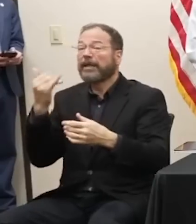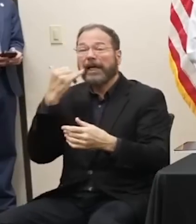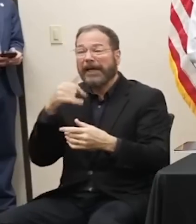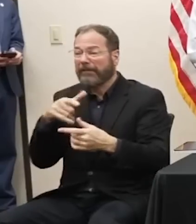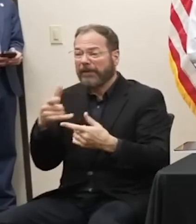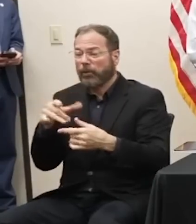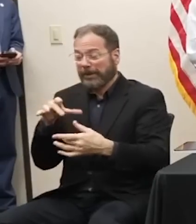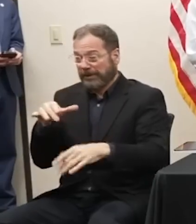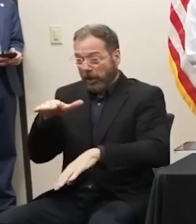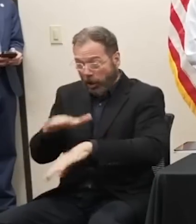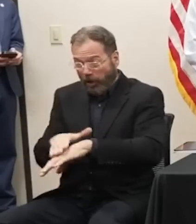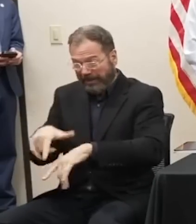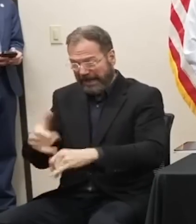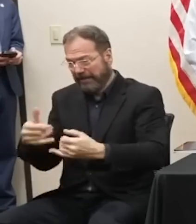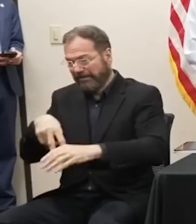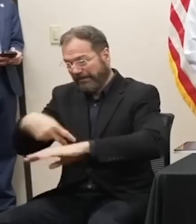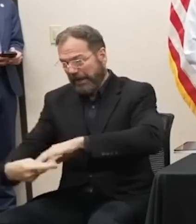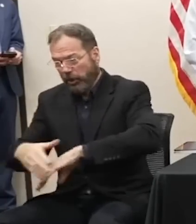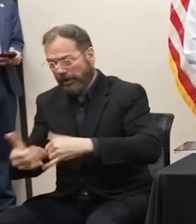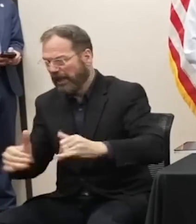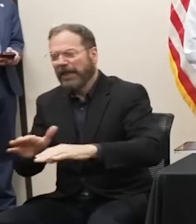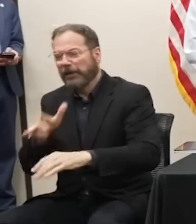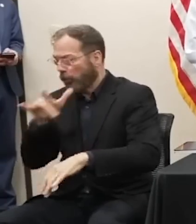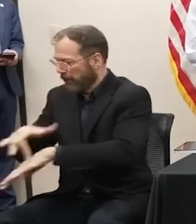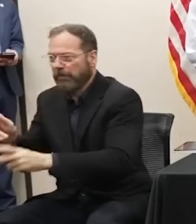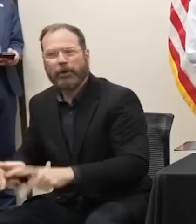peril. Call local emergency officials immediately.